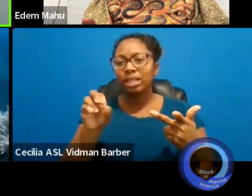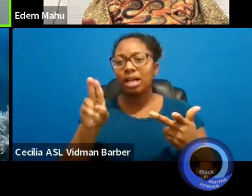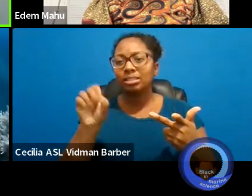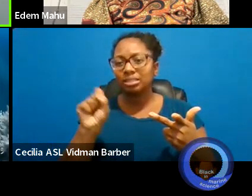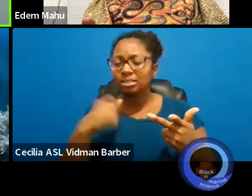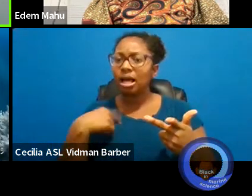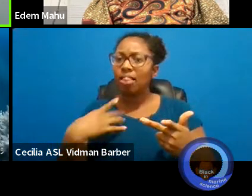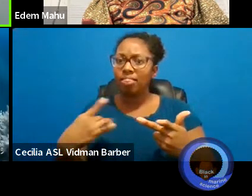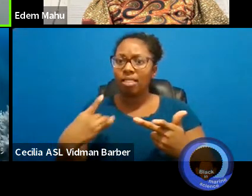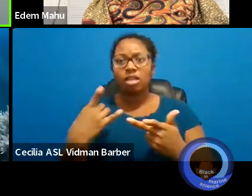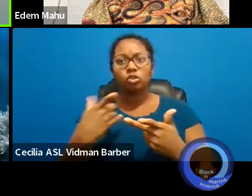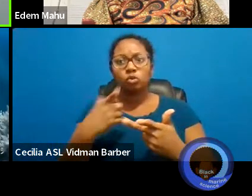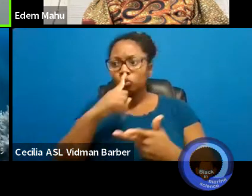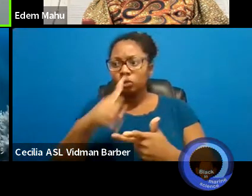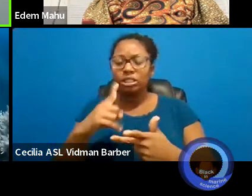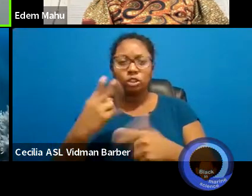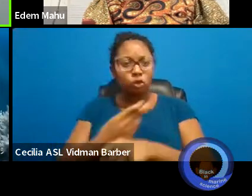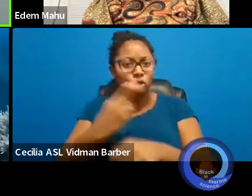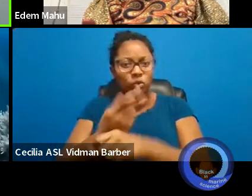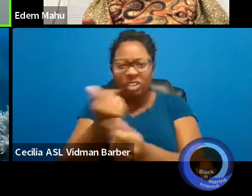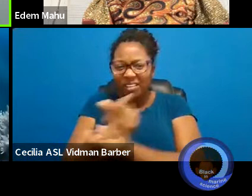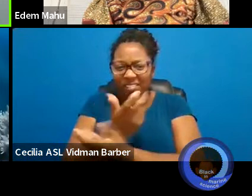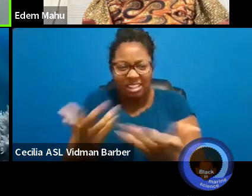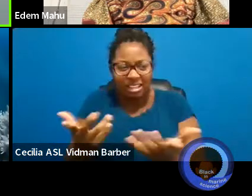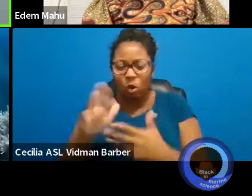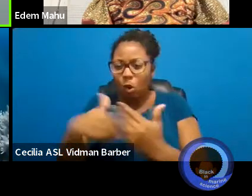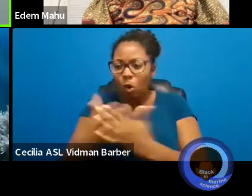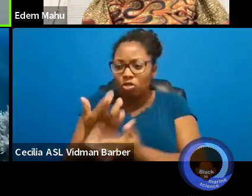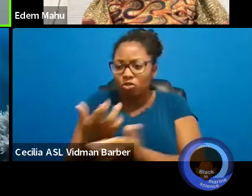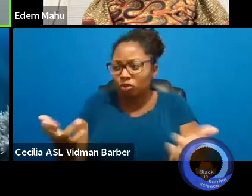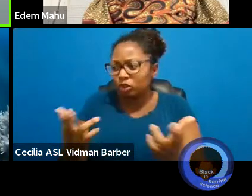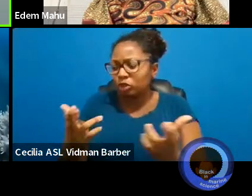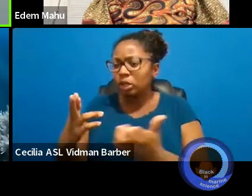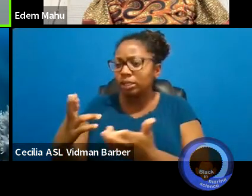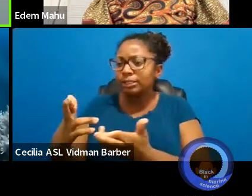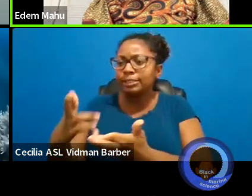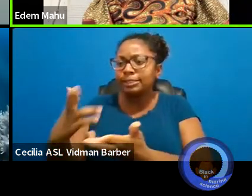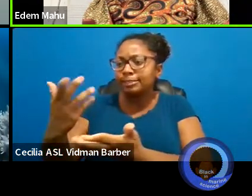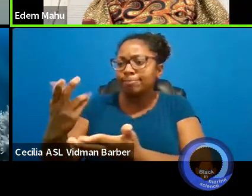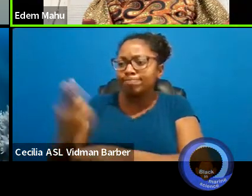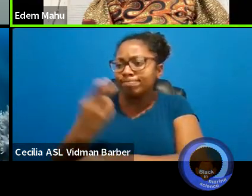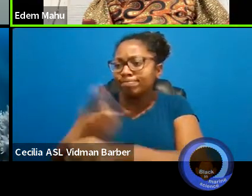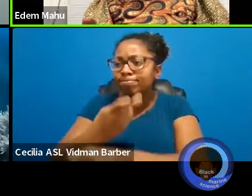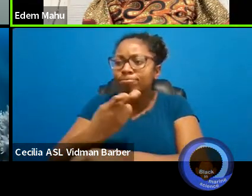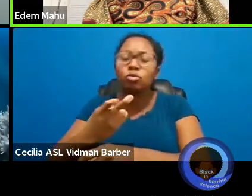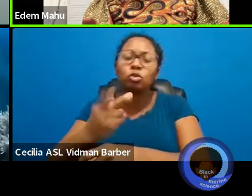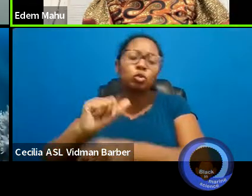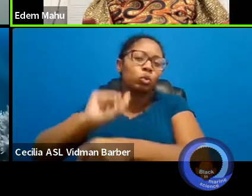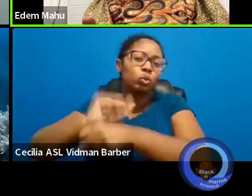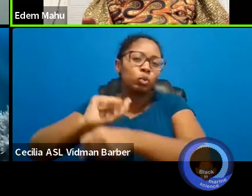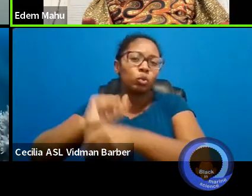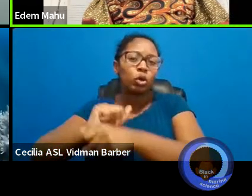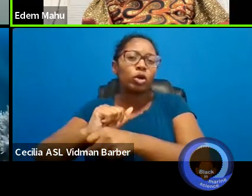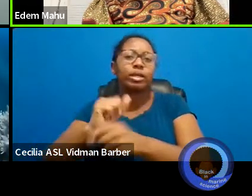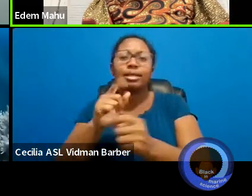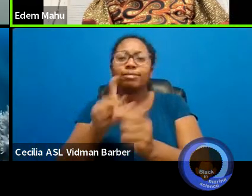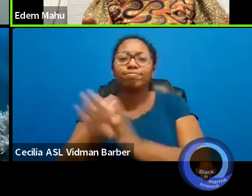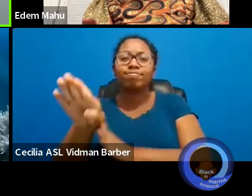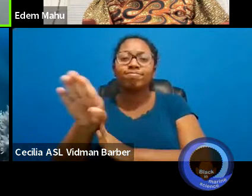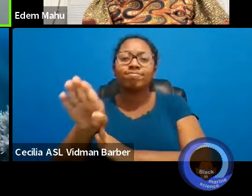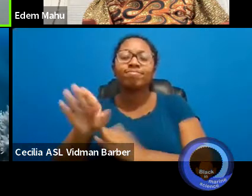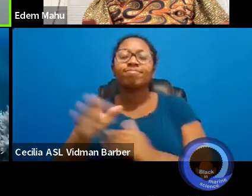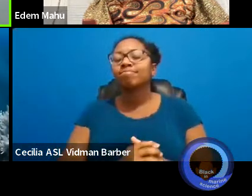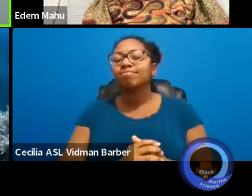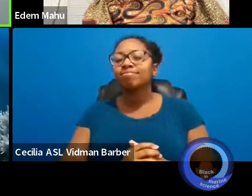find my hands on. I would want to work hard to achieve my goals. So I'm friendly, I'm passionate, and I'm